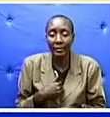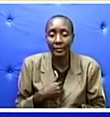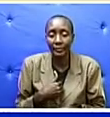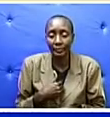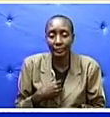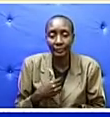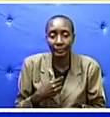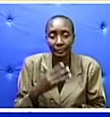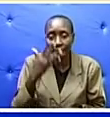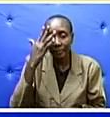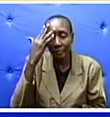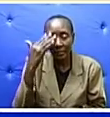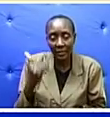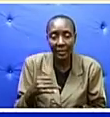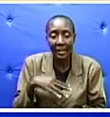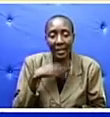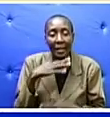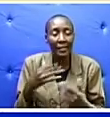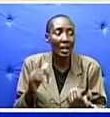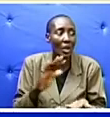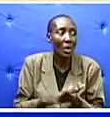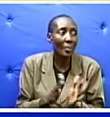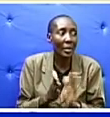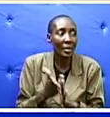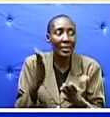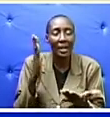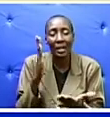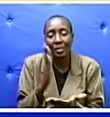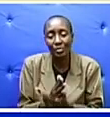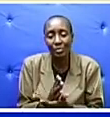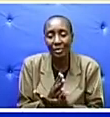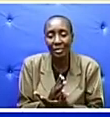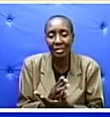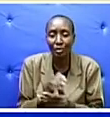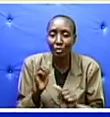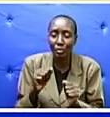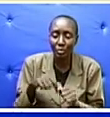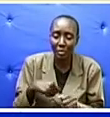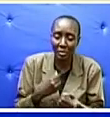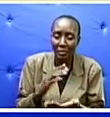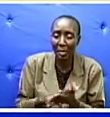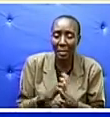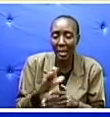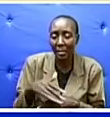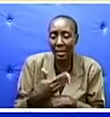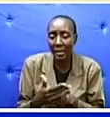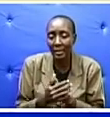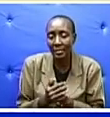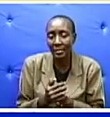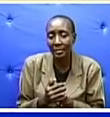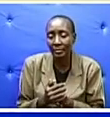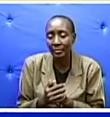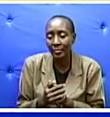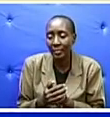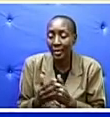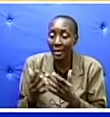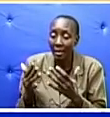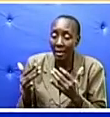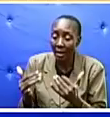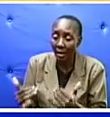Because death is now becoming a reality. You're like, I could be next. For sure. Yes. So, you know, nowadays, because of